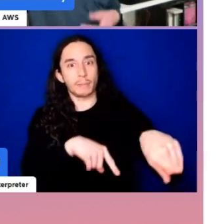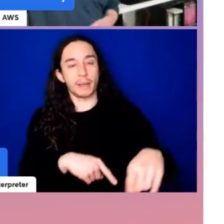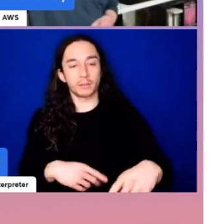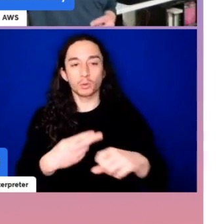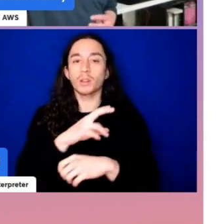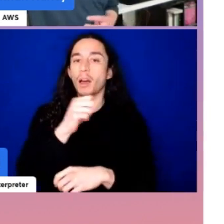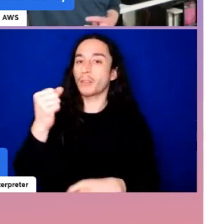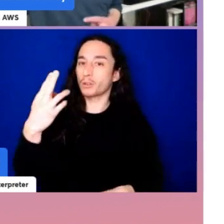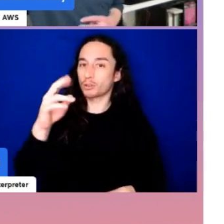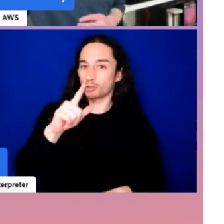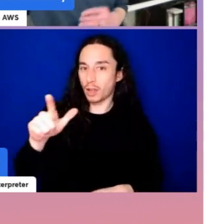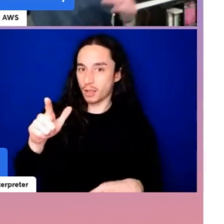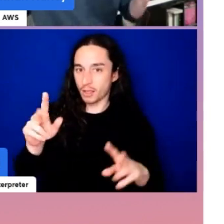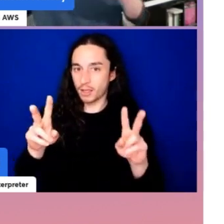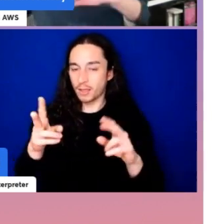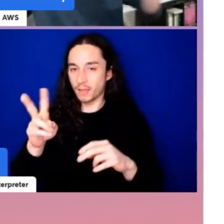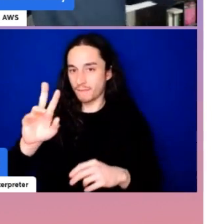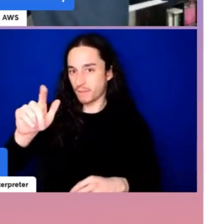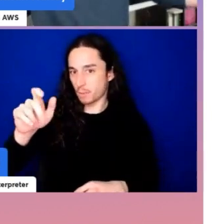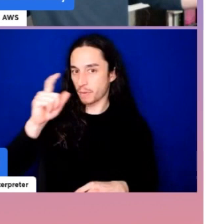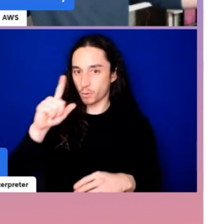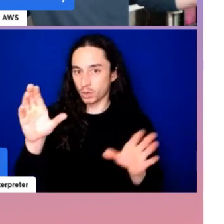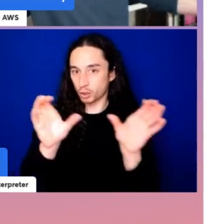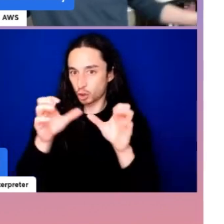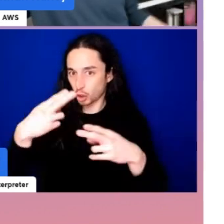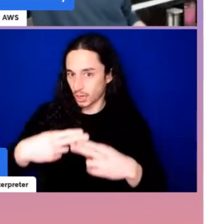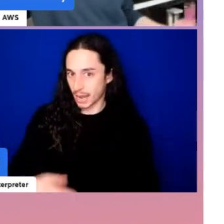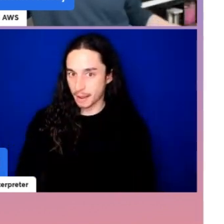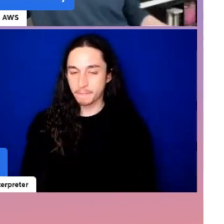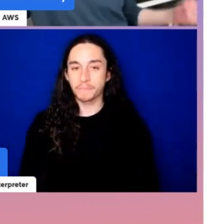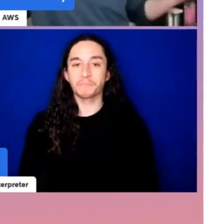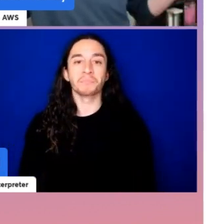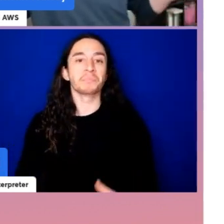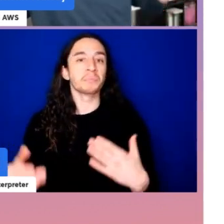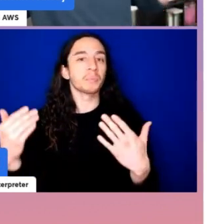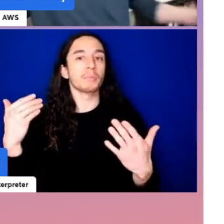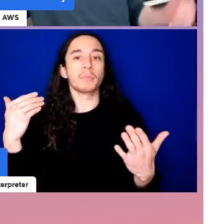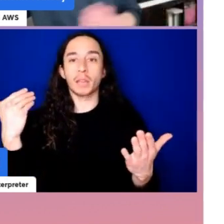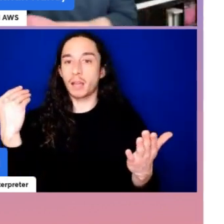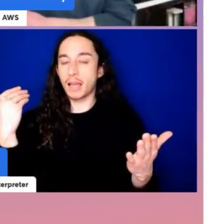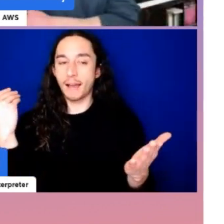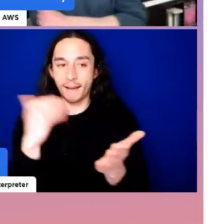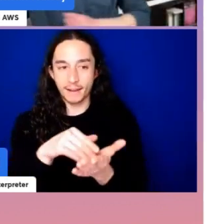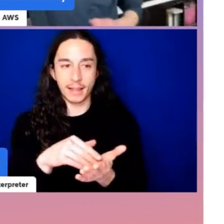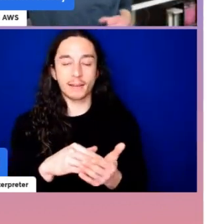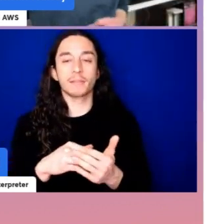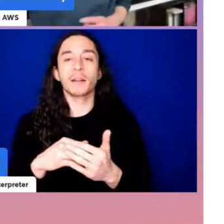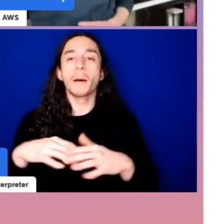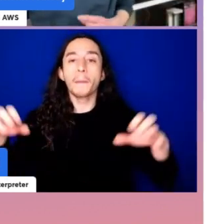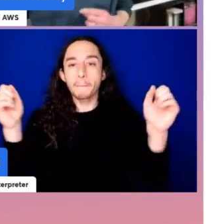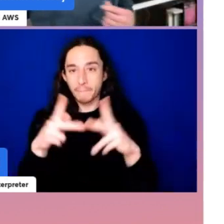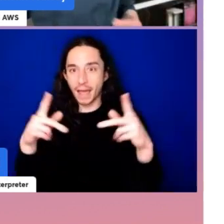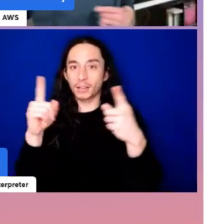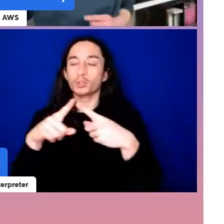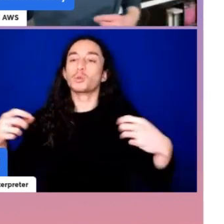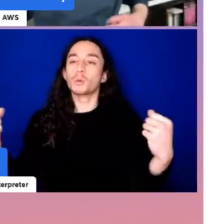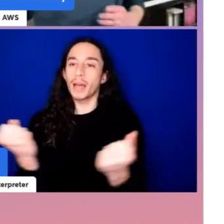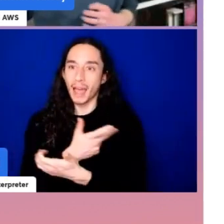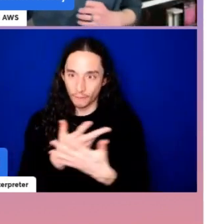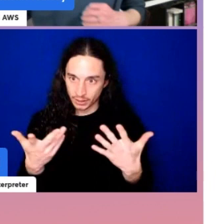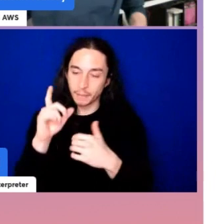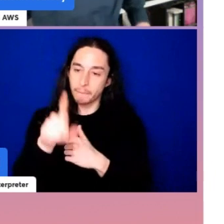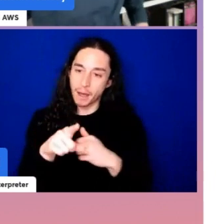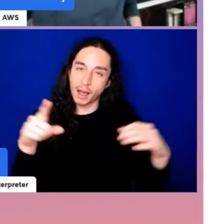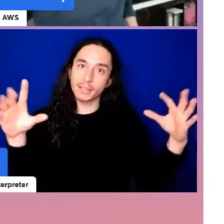here for the cert name. Again, this harkens back to that everything has to tie together.